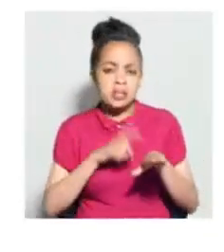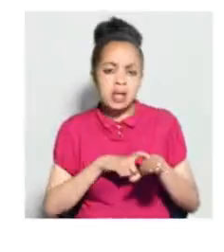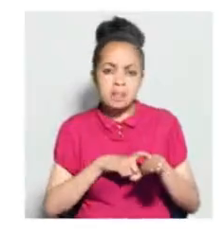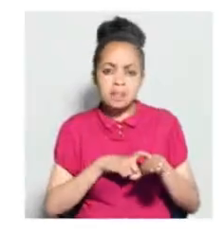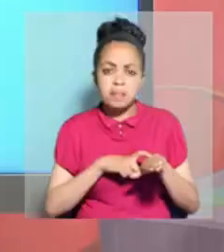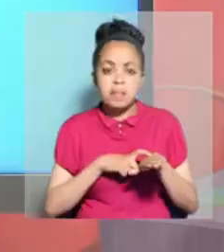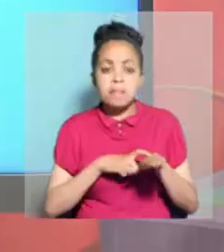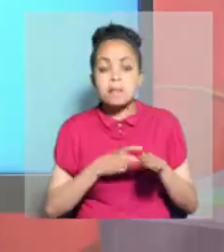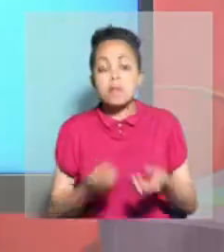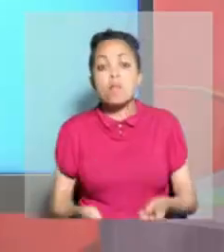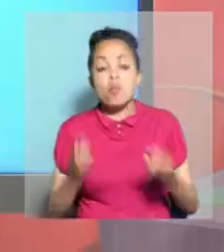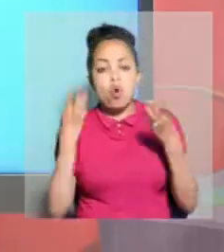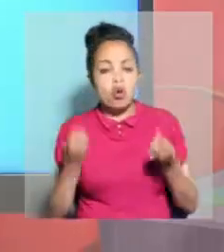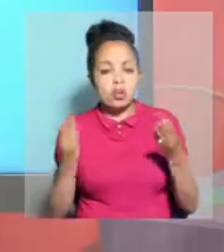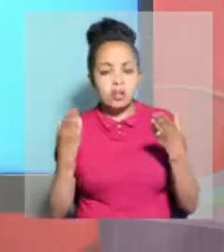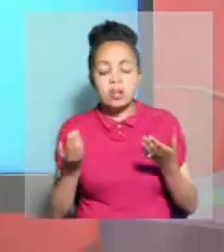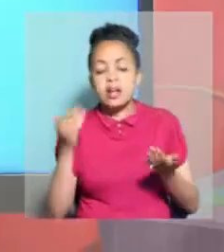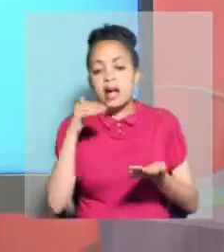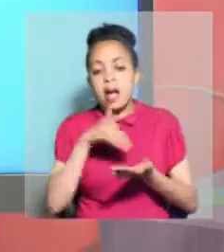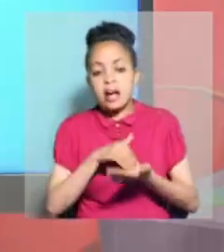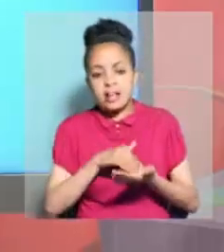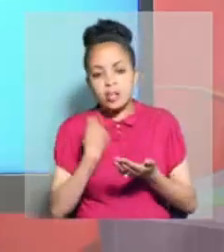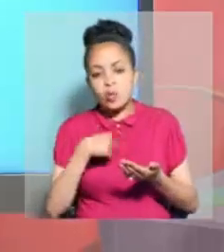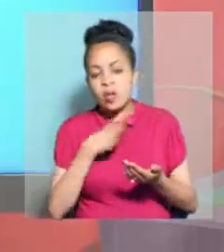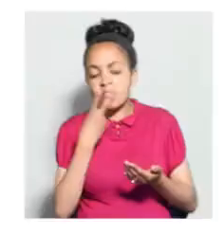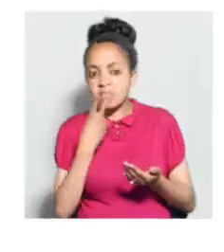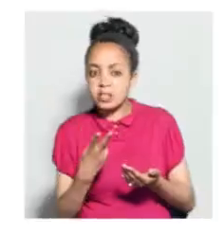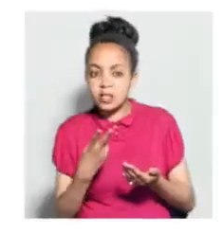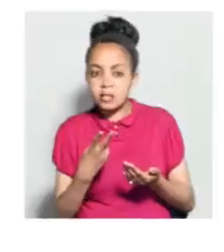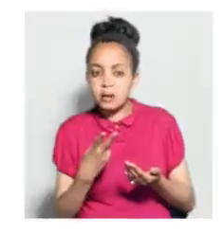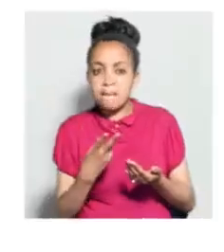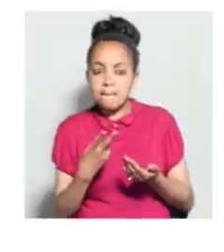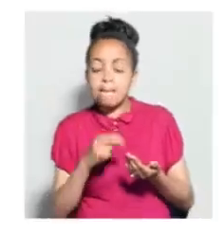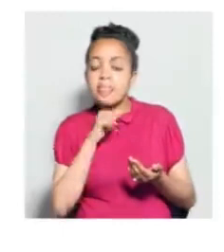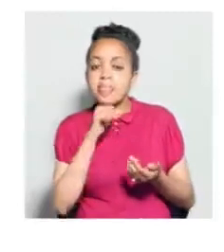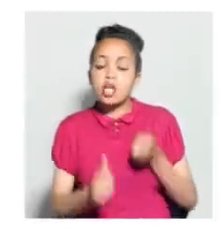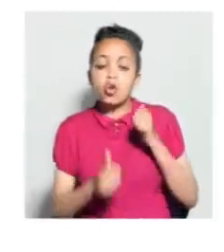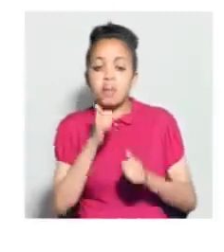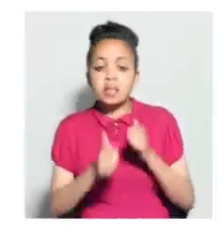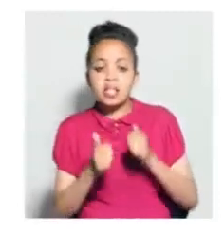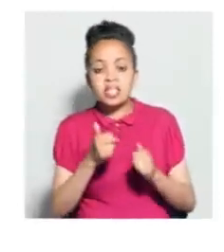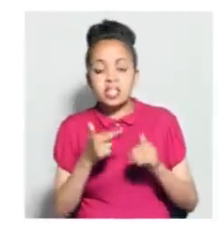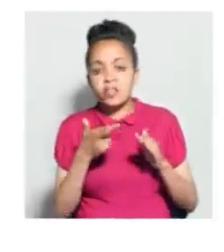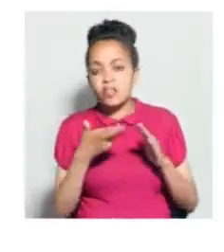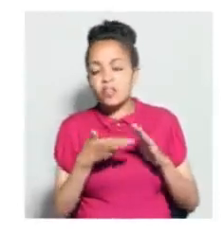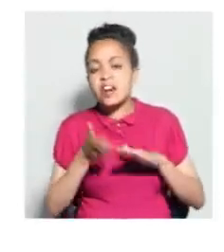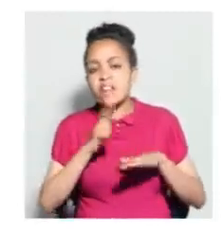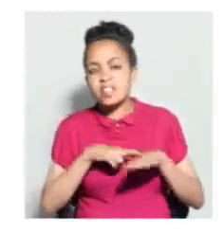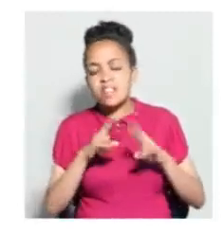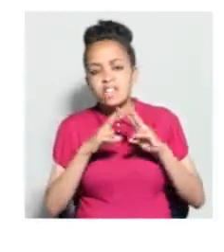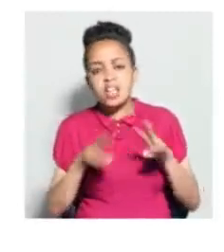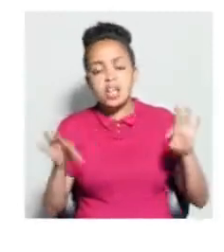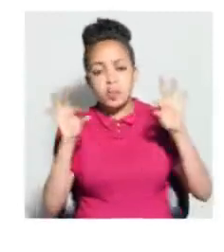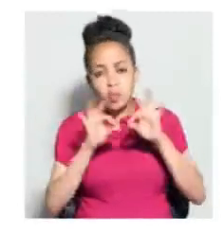affect the rate more. And again, we have seen as non-competitive reversible inhibitor is